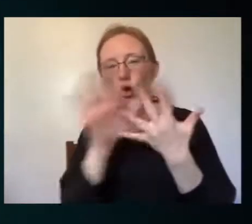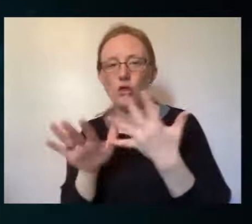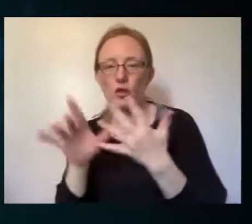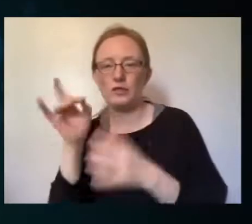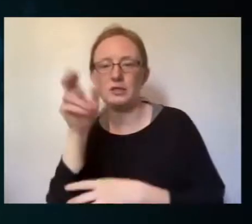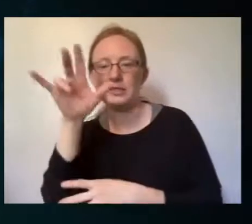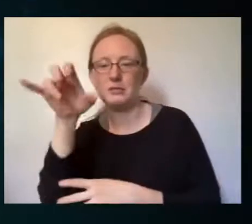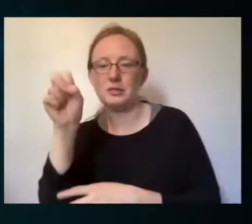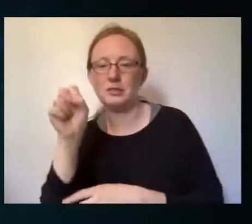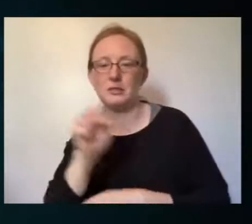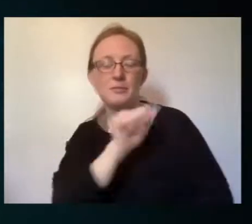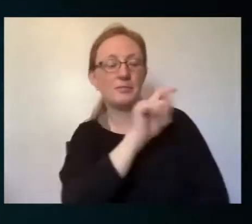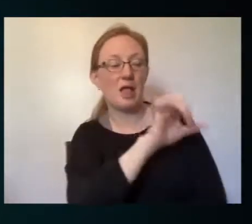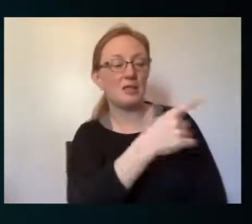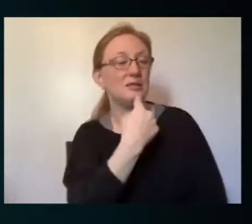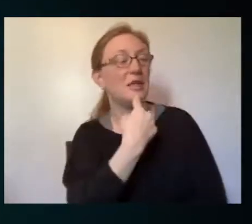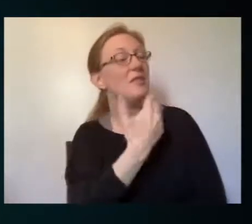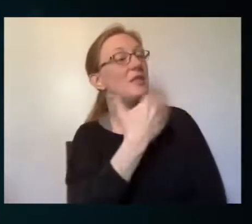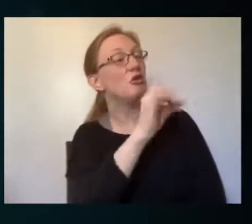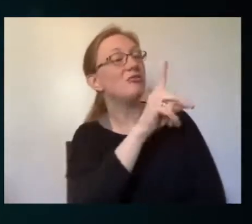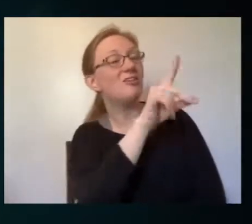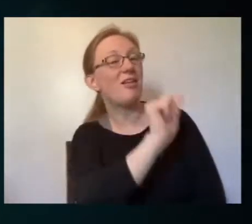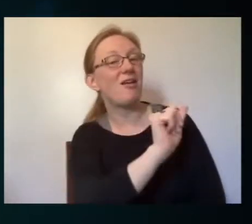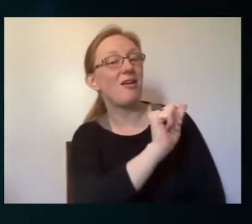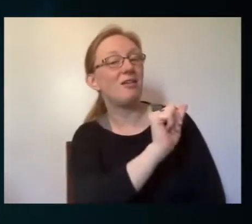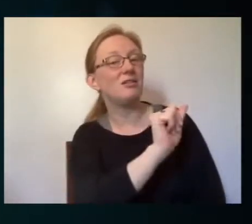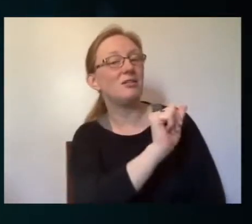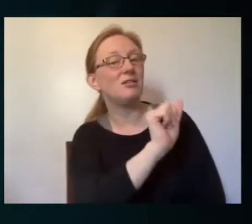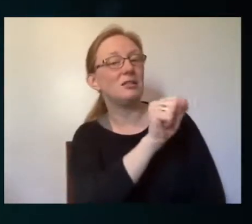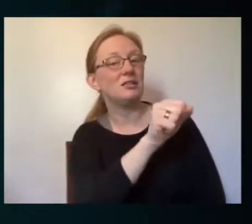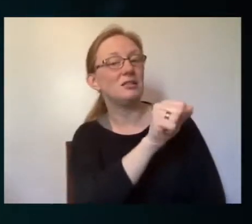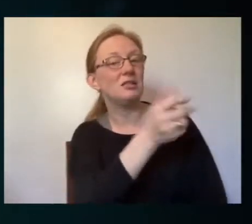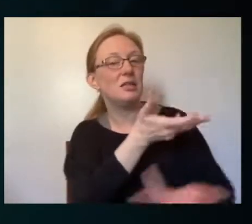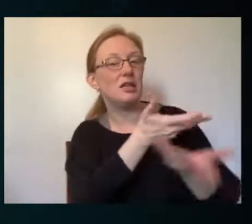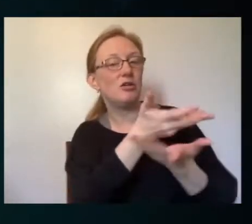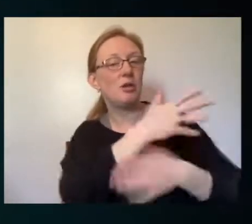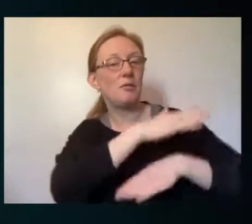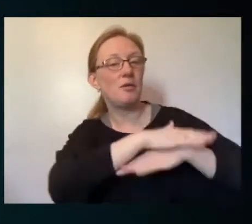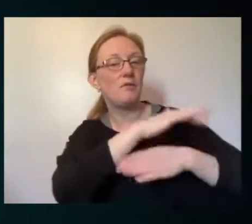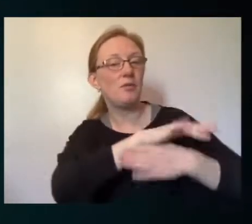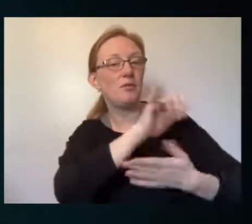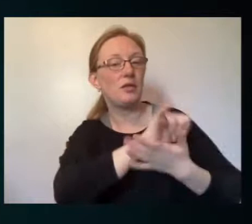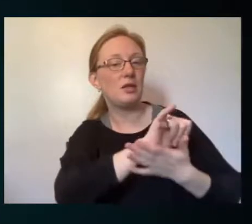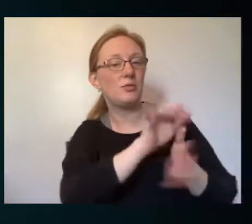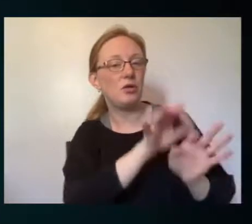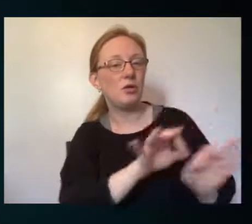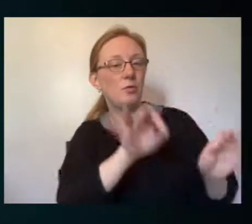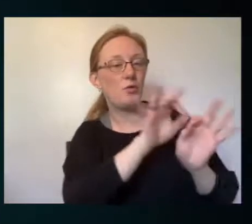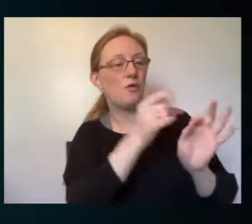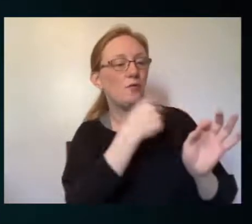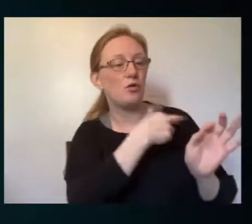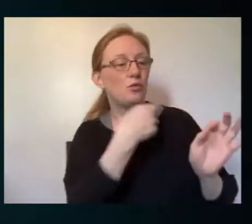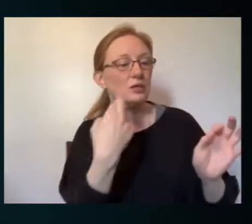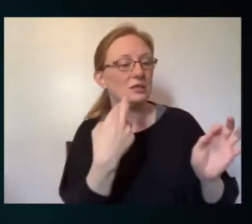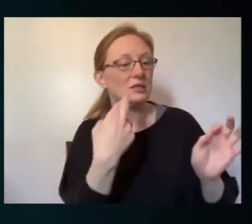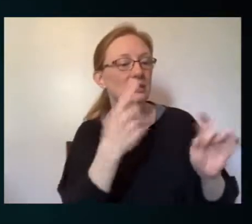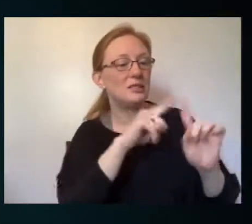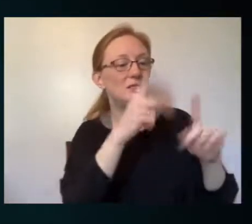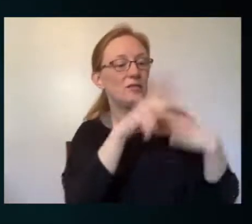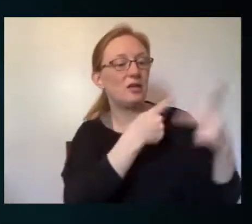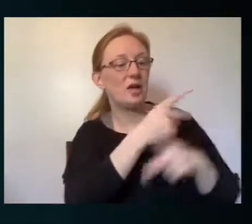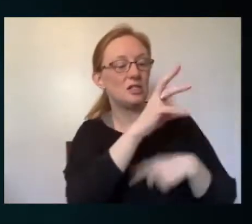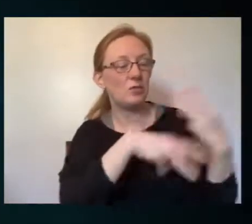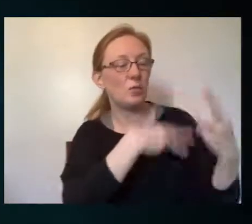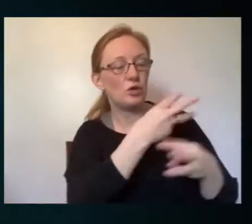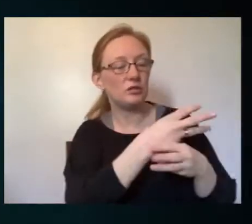has said, thank you, Daniela. Absolutely. Interactions is a platform where we're keen to take risks and create the conditions for different kinds of